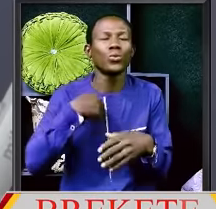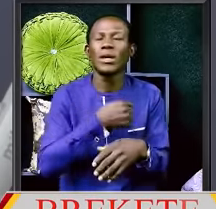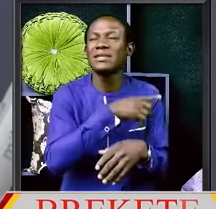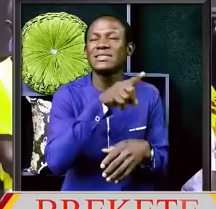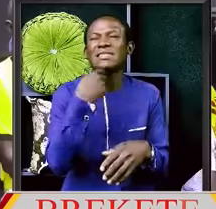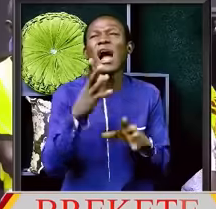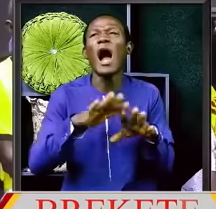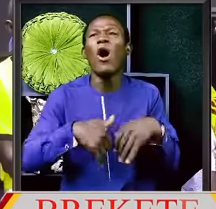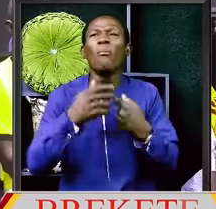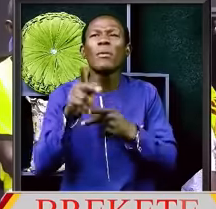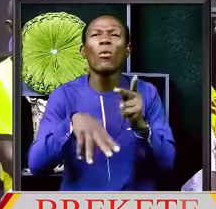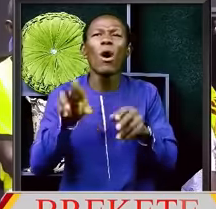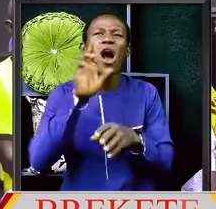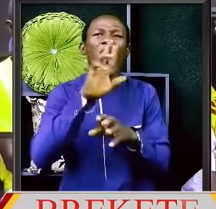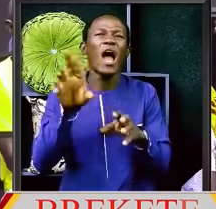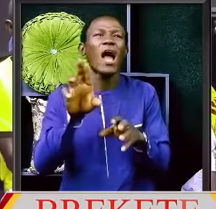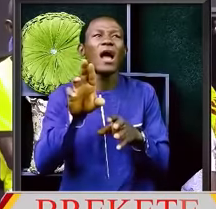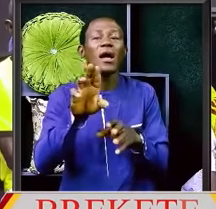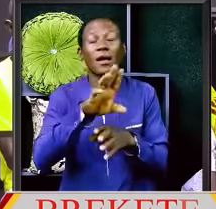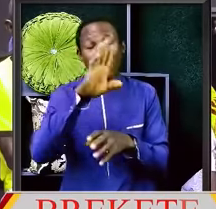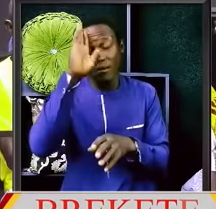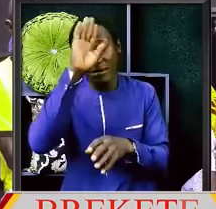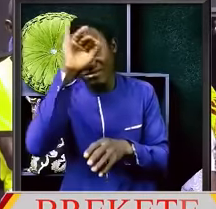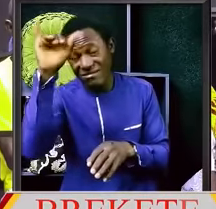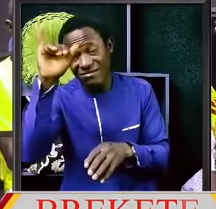How people they grieve